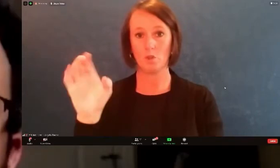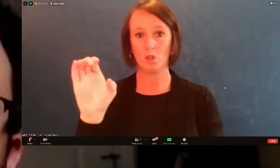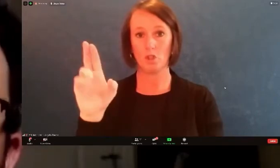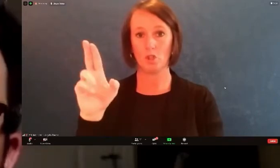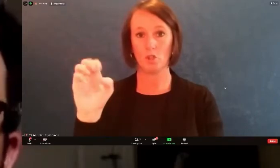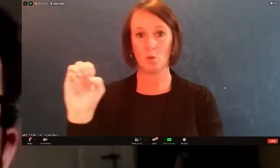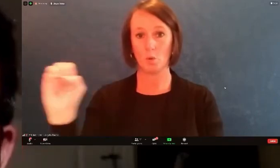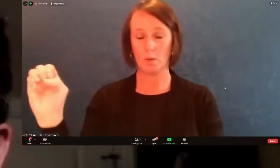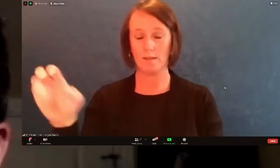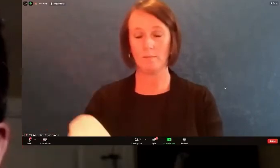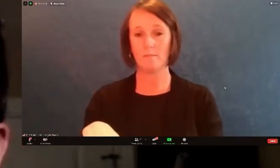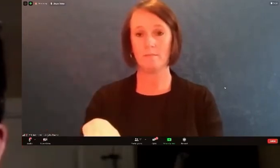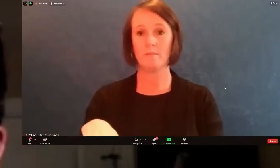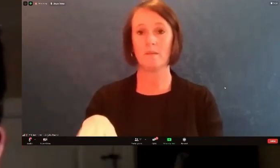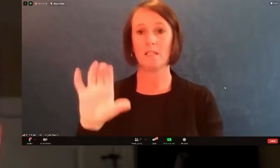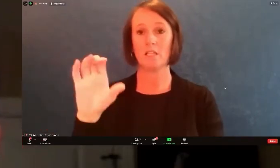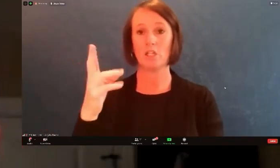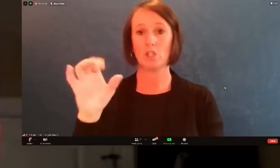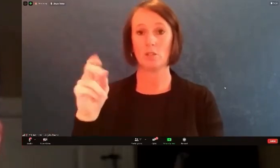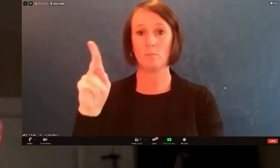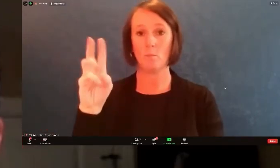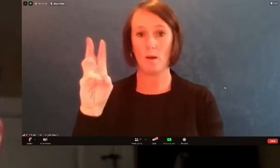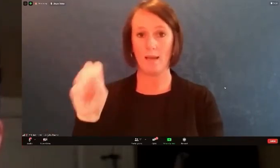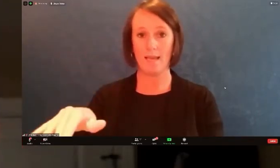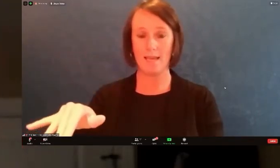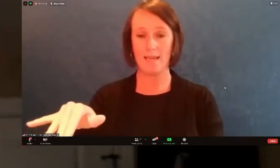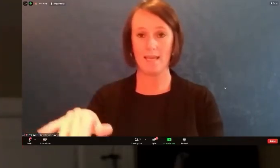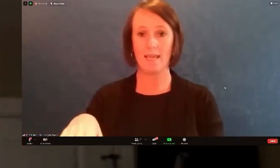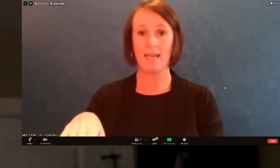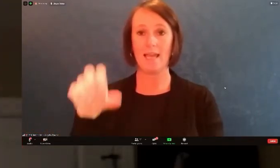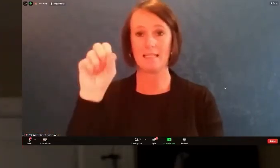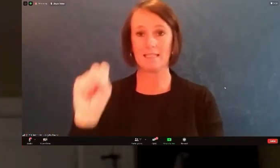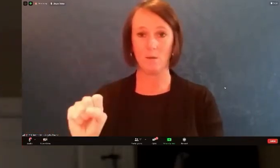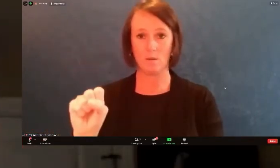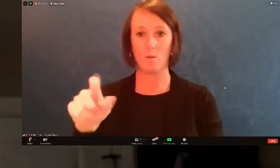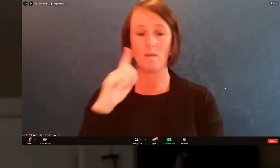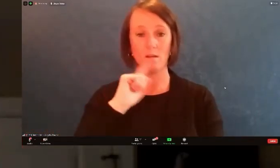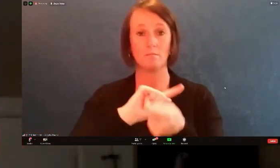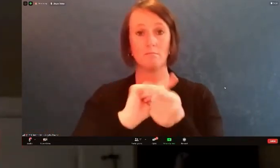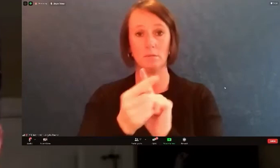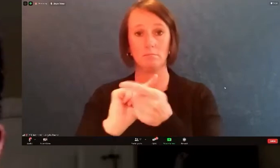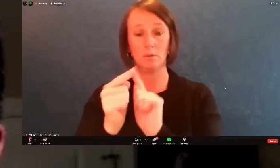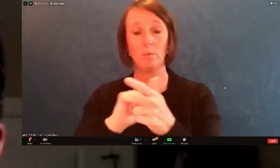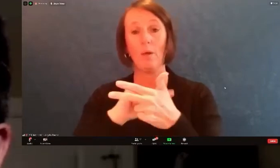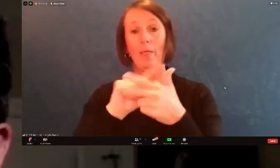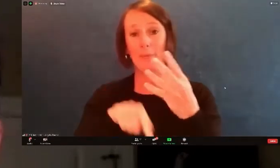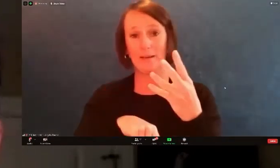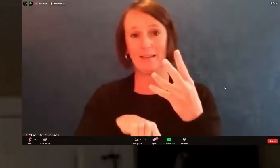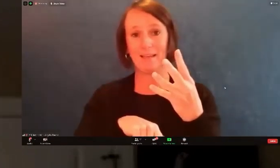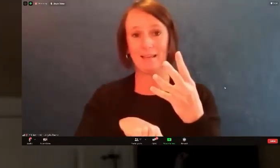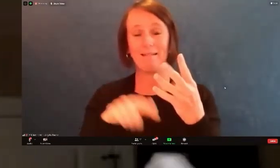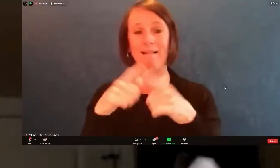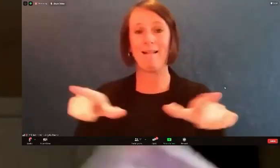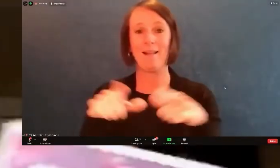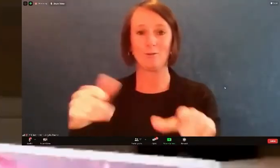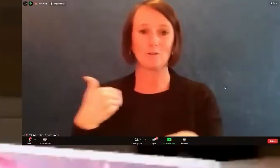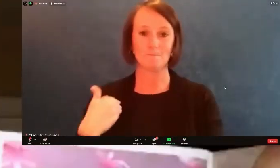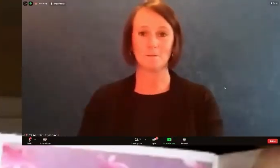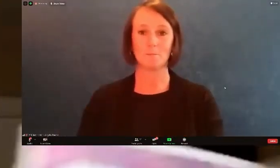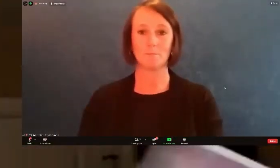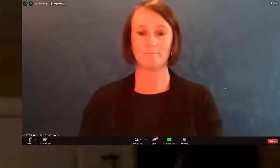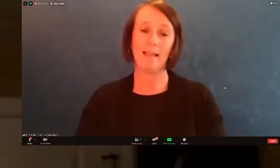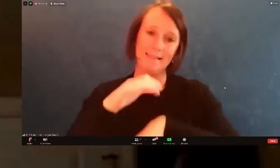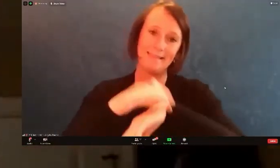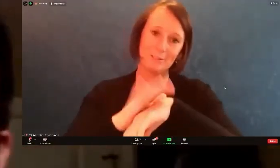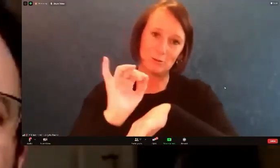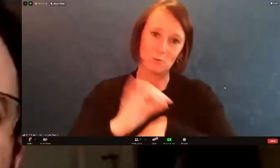Dene Sutlane, and we also have South Slavey. So our baby books have been translated into all of our official Indigenous languages, also in